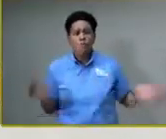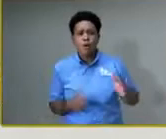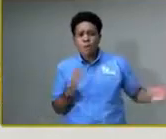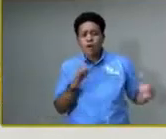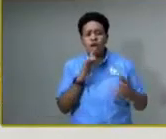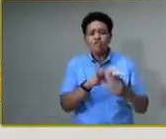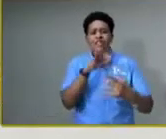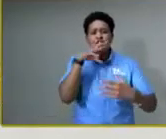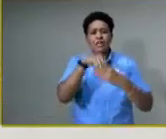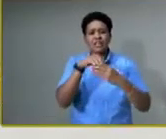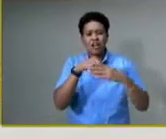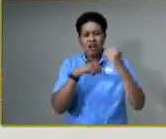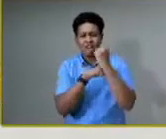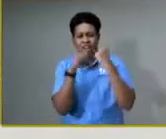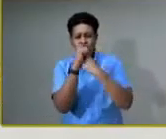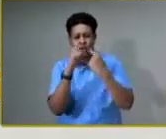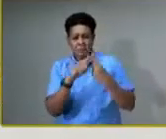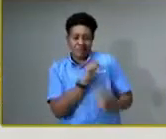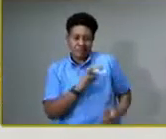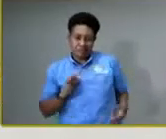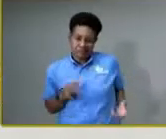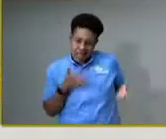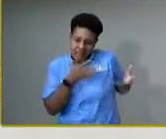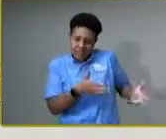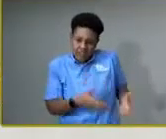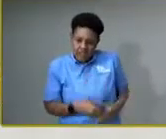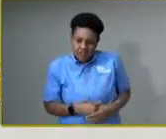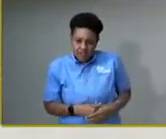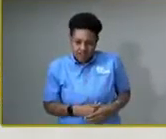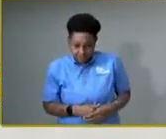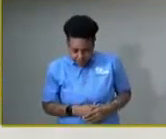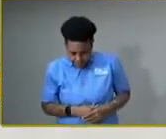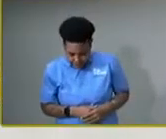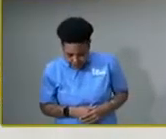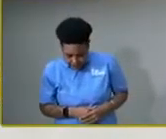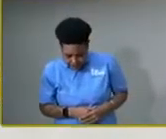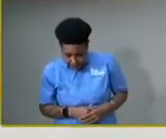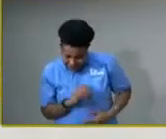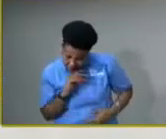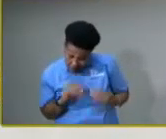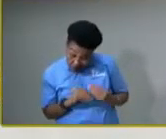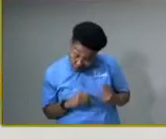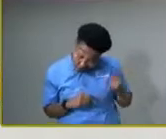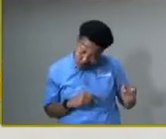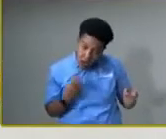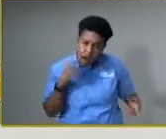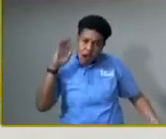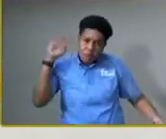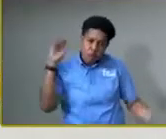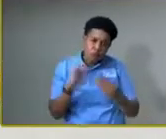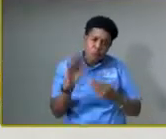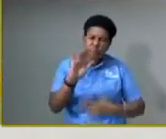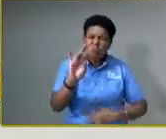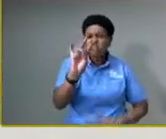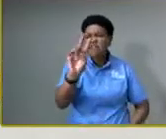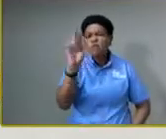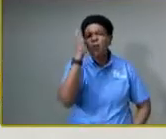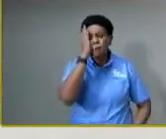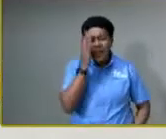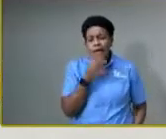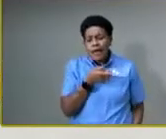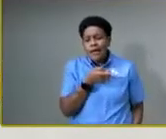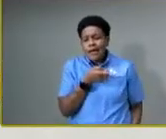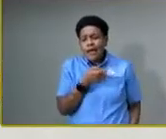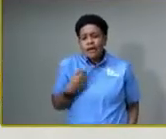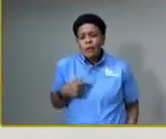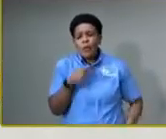internal infrastructure and staffing. In addition to those, totaling some 72 beds,